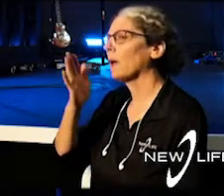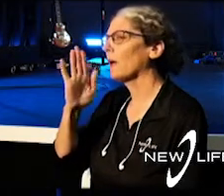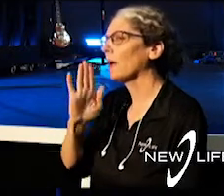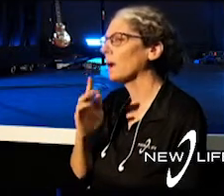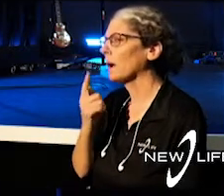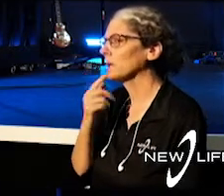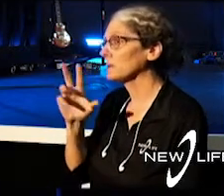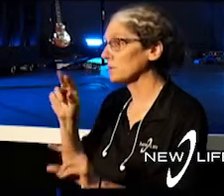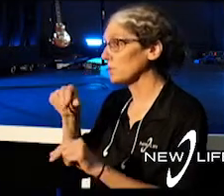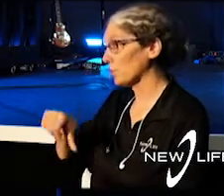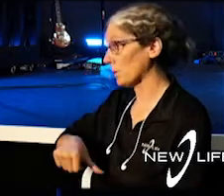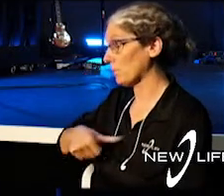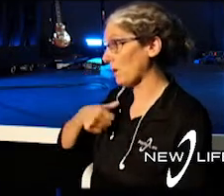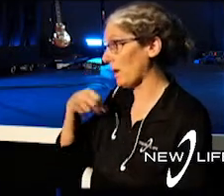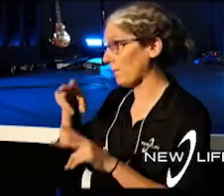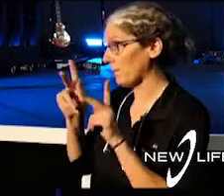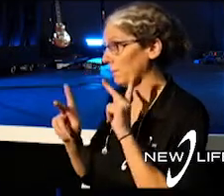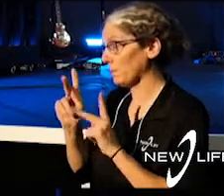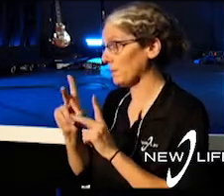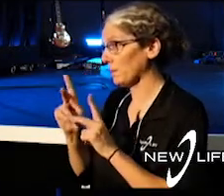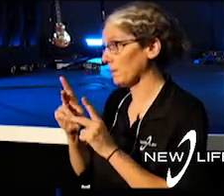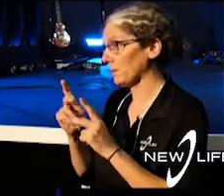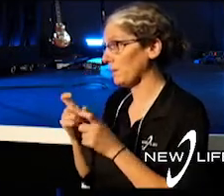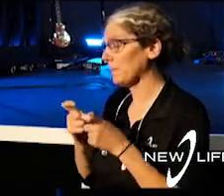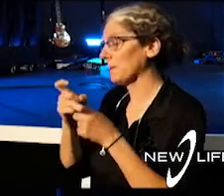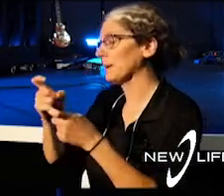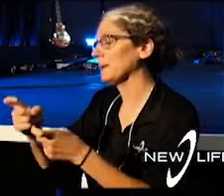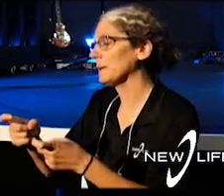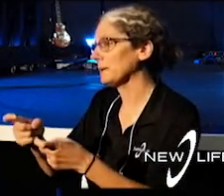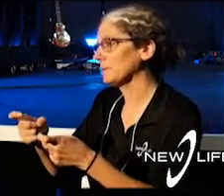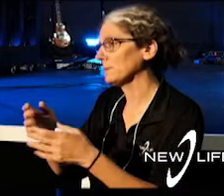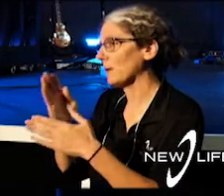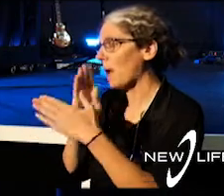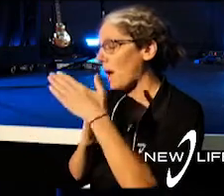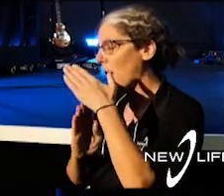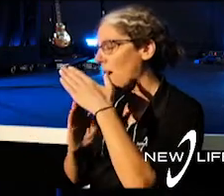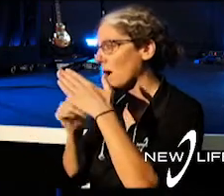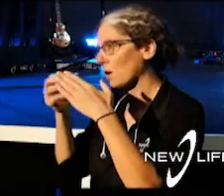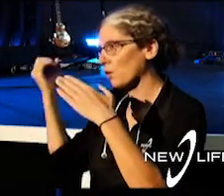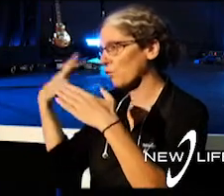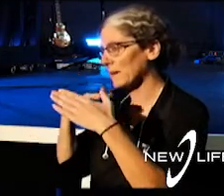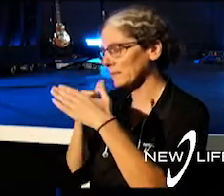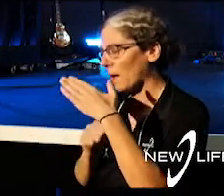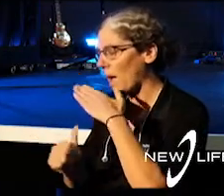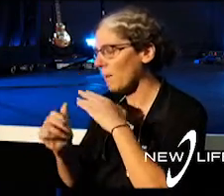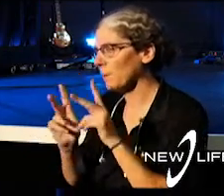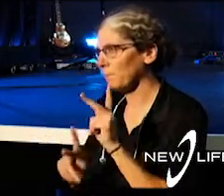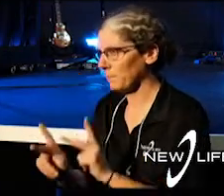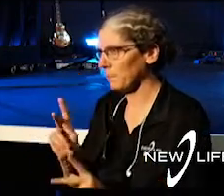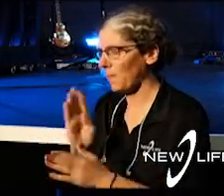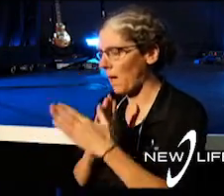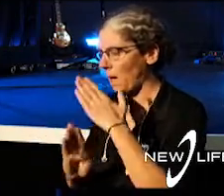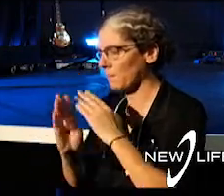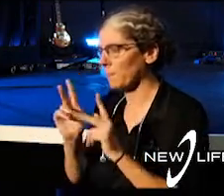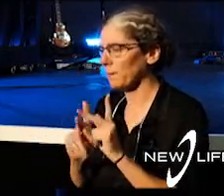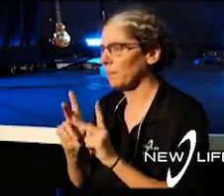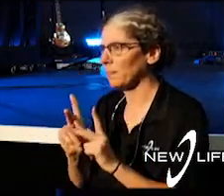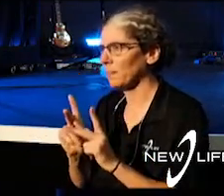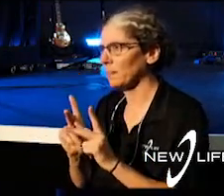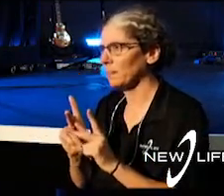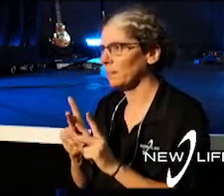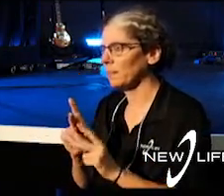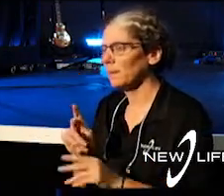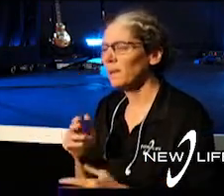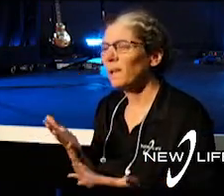the proud, but gives grace to the humble. And when we said, "God, but you don't understand," he says, "I do